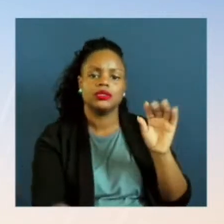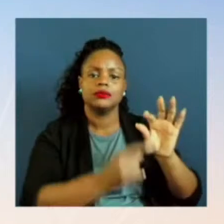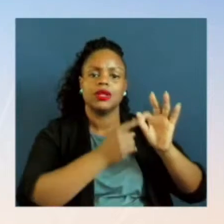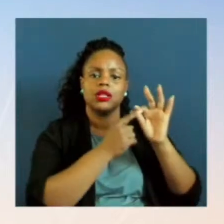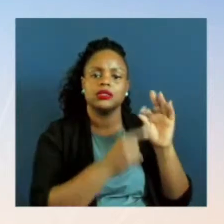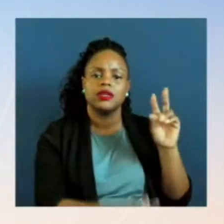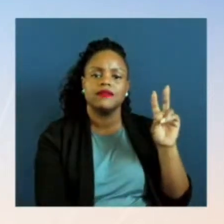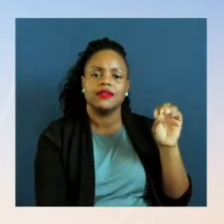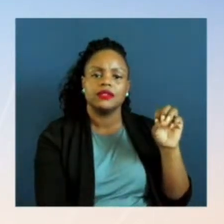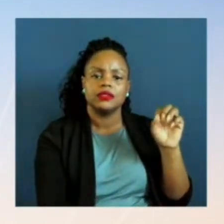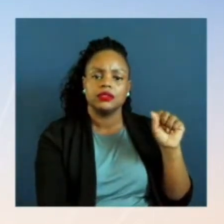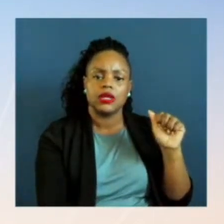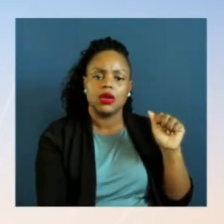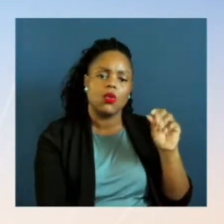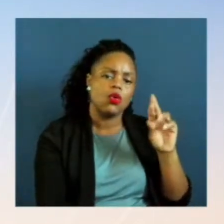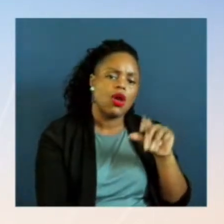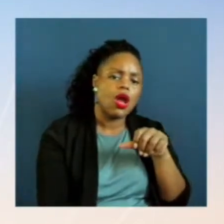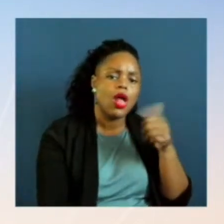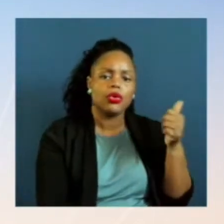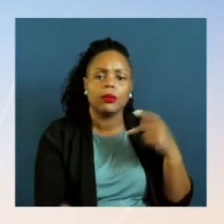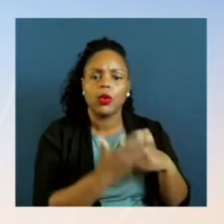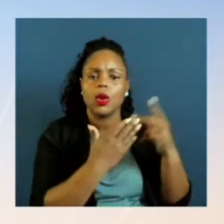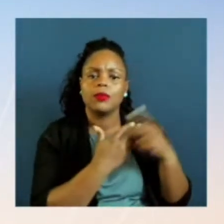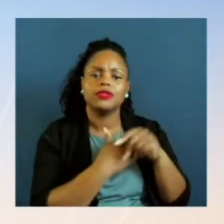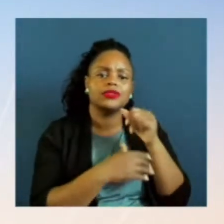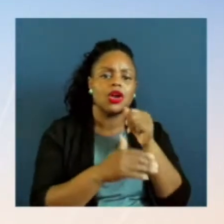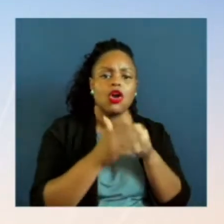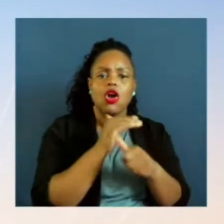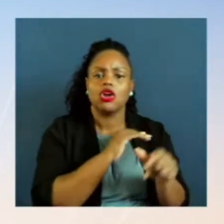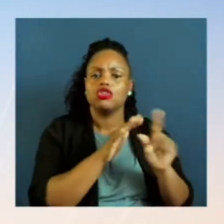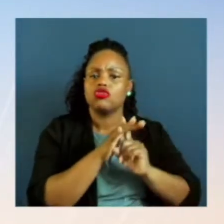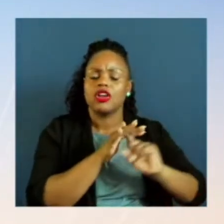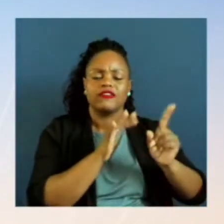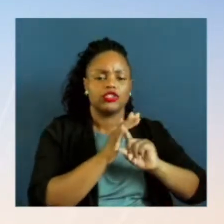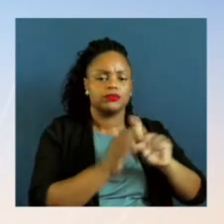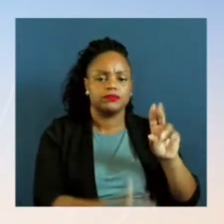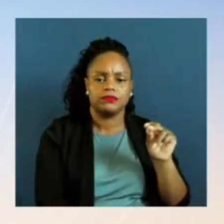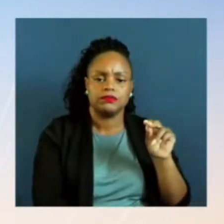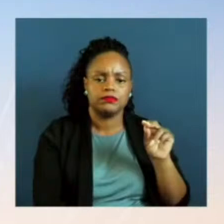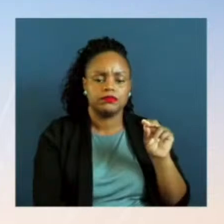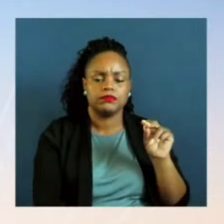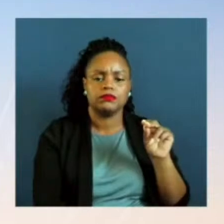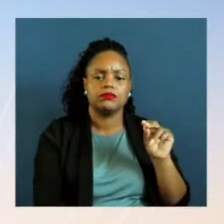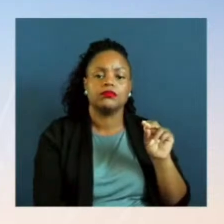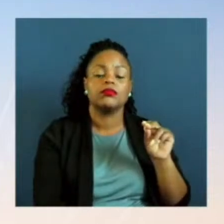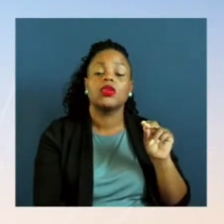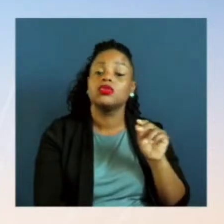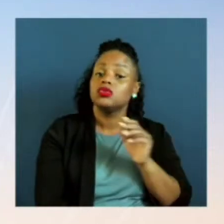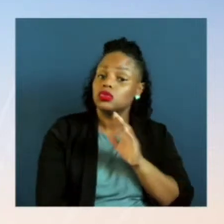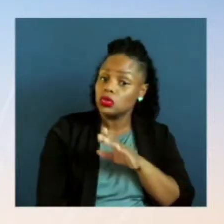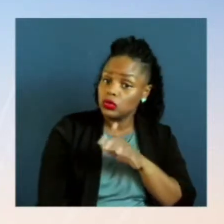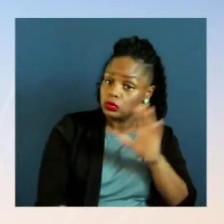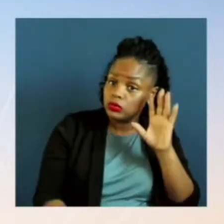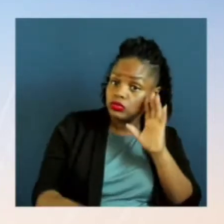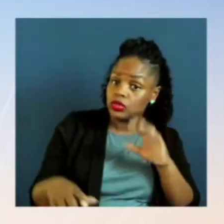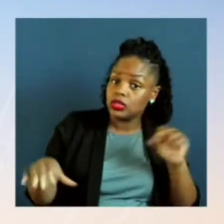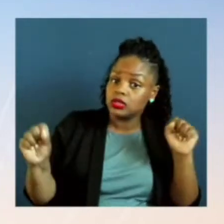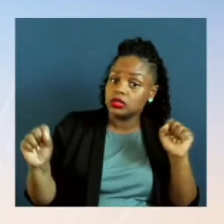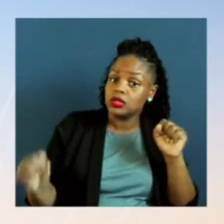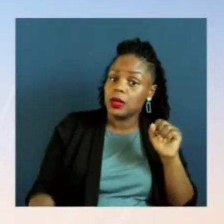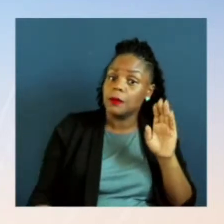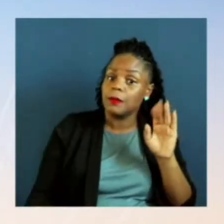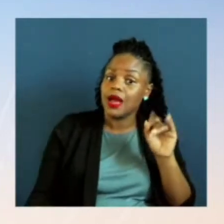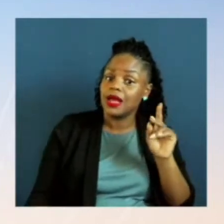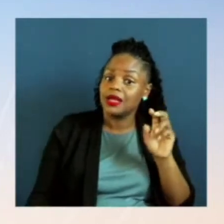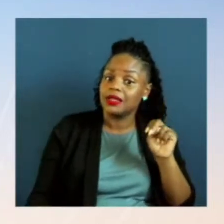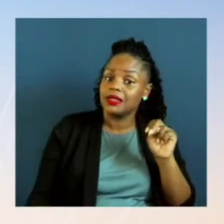cap. Go ahead. Reproductive rights activists have noted that President Biden seems reluctant to use the specific word